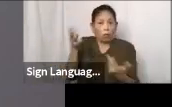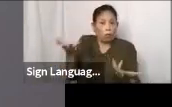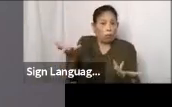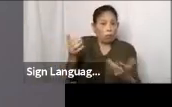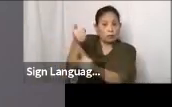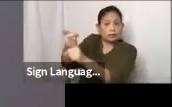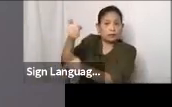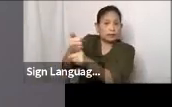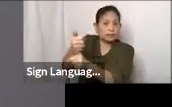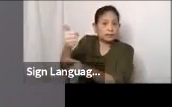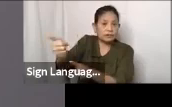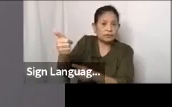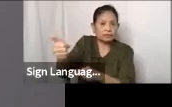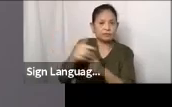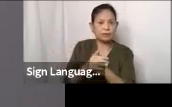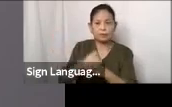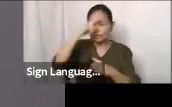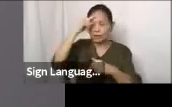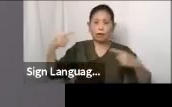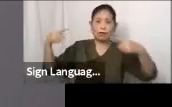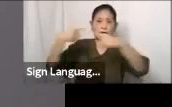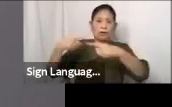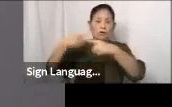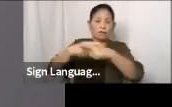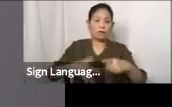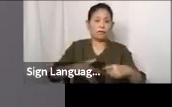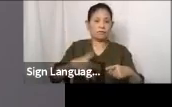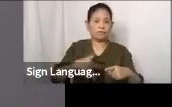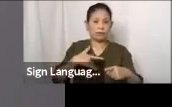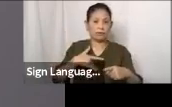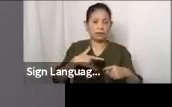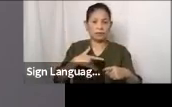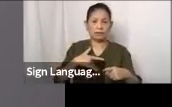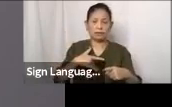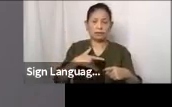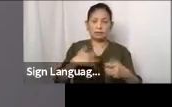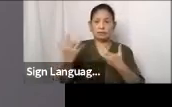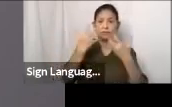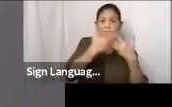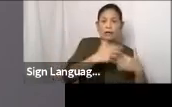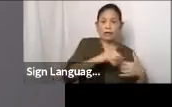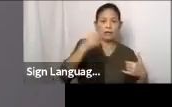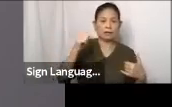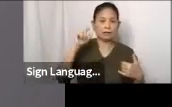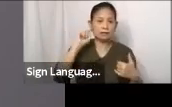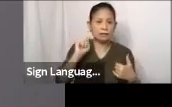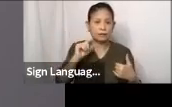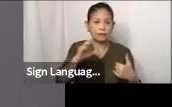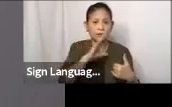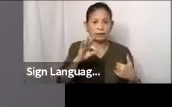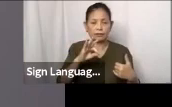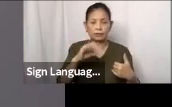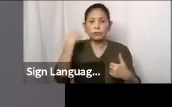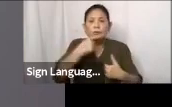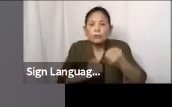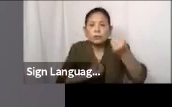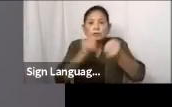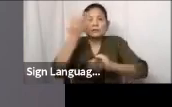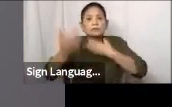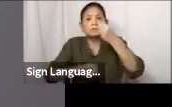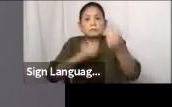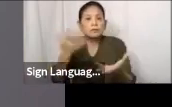from internal conflict of feeling of being to other sex, and whom to reveal? There is nobody to reveal their